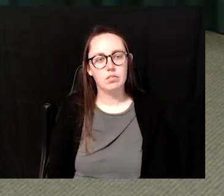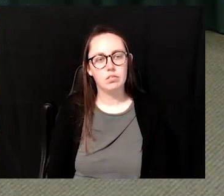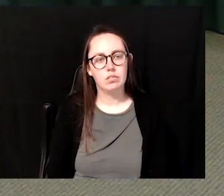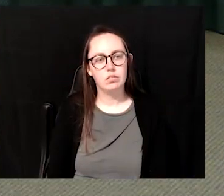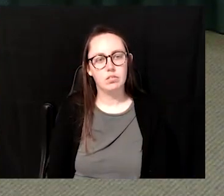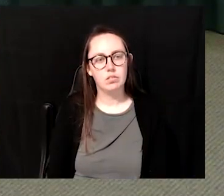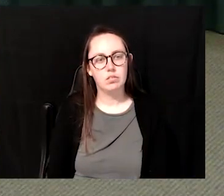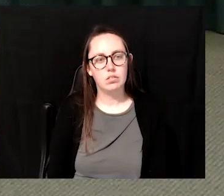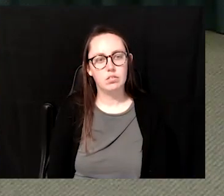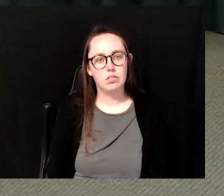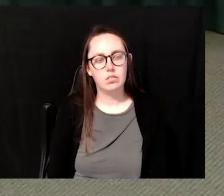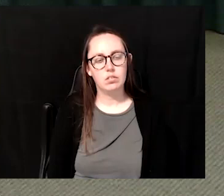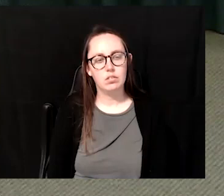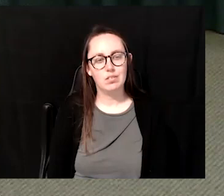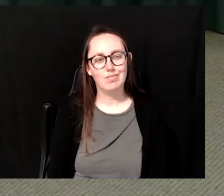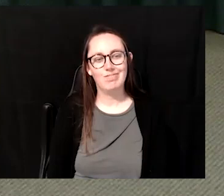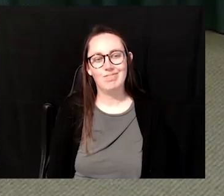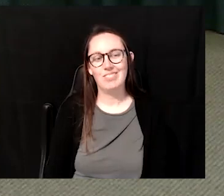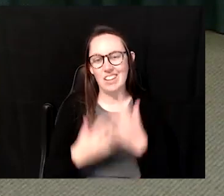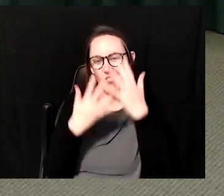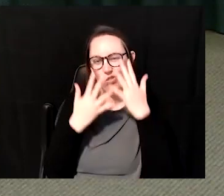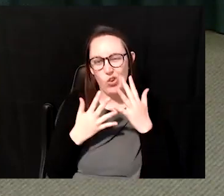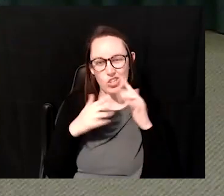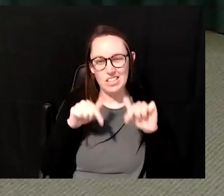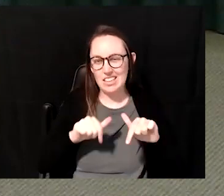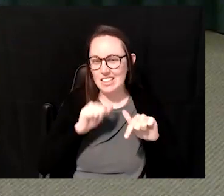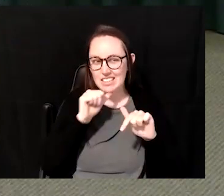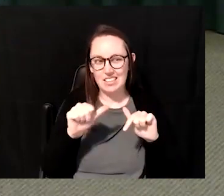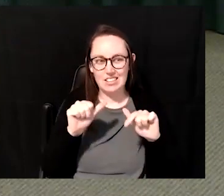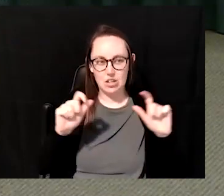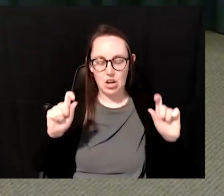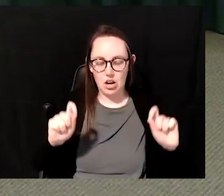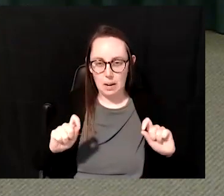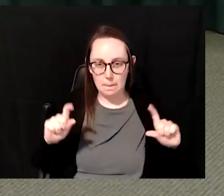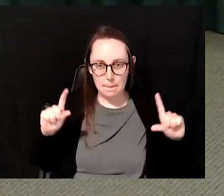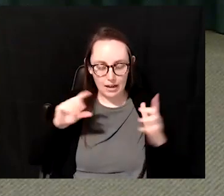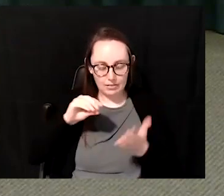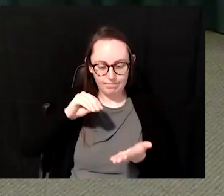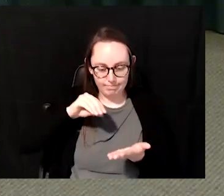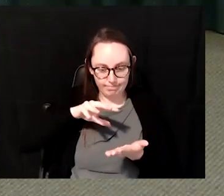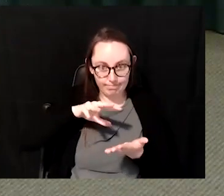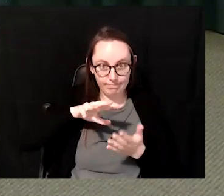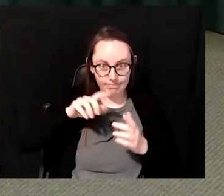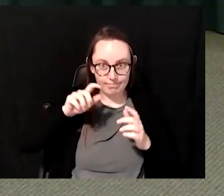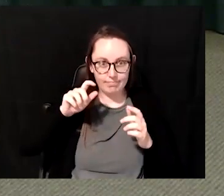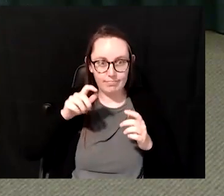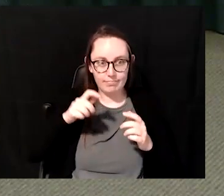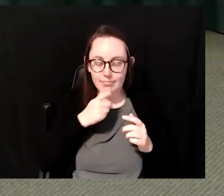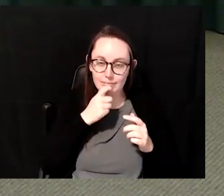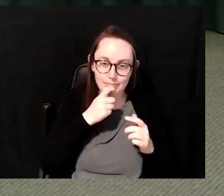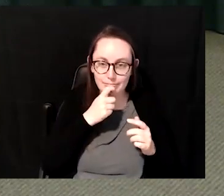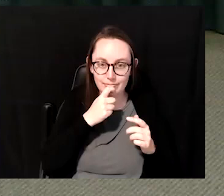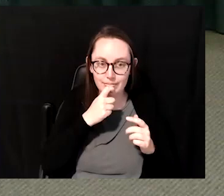magnify at all they're just for bctv but um a fair point let's just all speak up when we're speaking to everybody